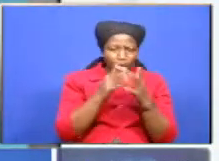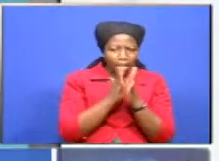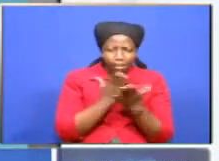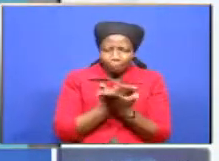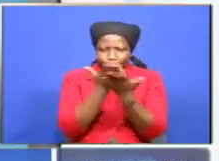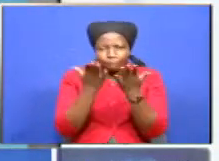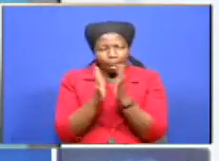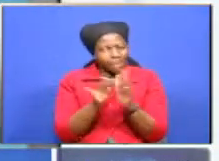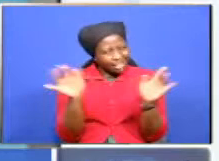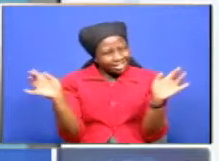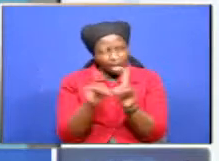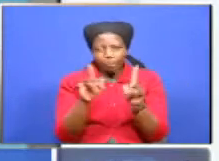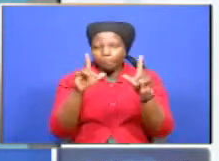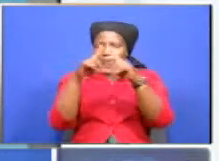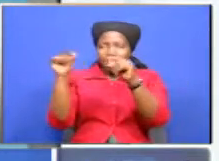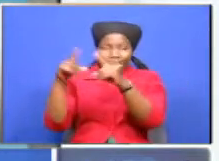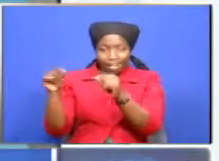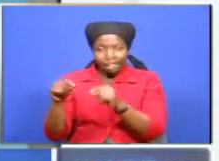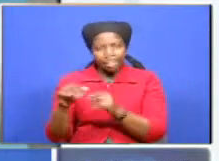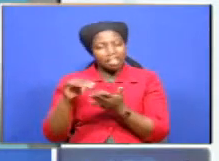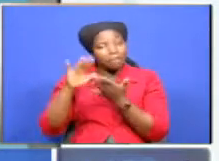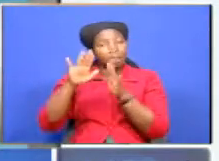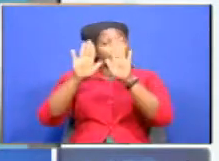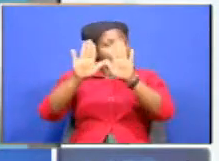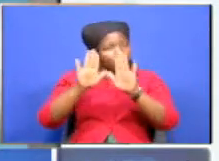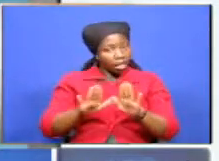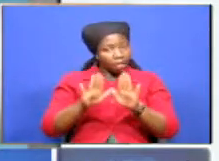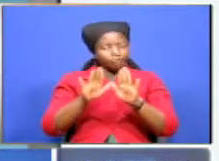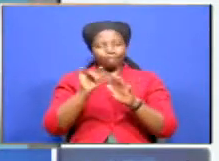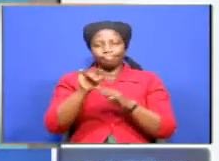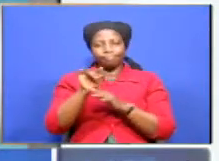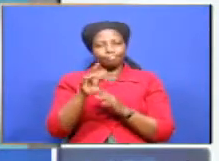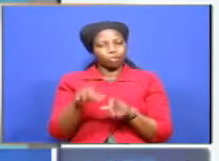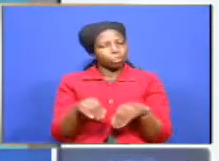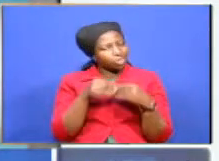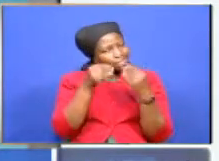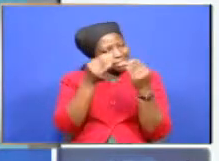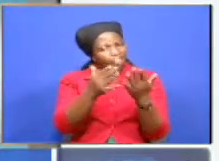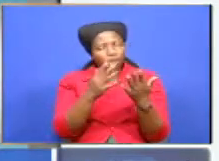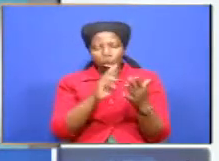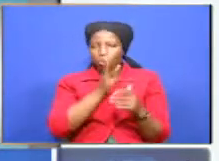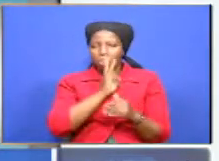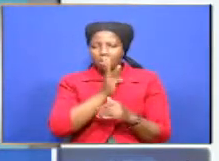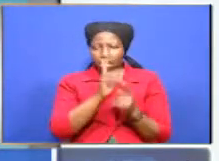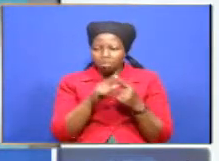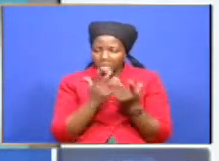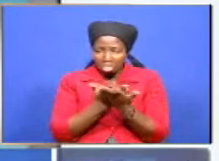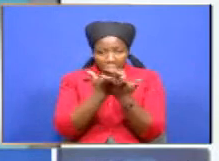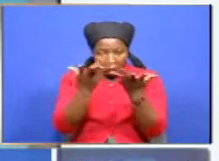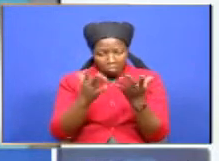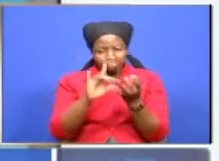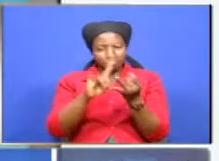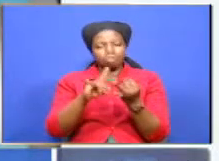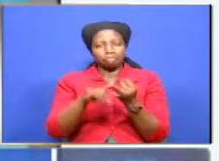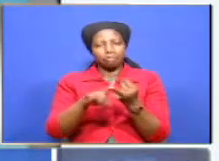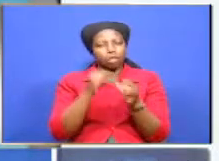those messages. And most importantly, is to avail water to them, to do social protection to them,